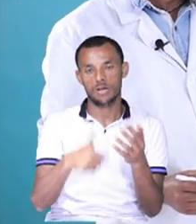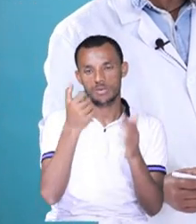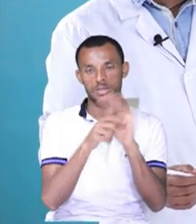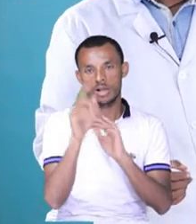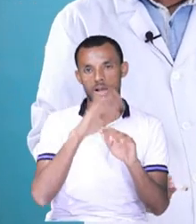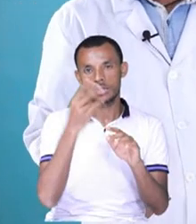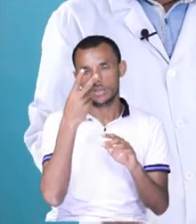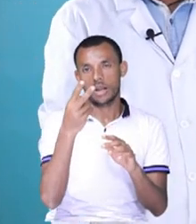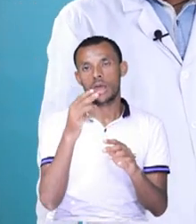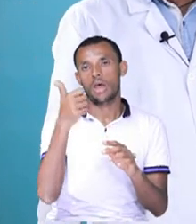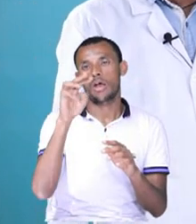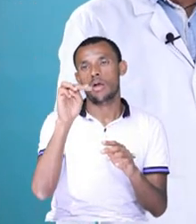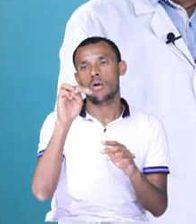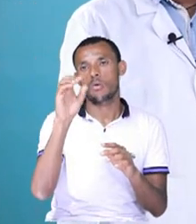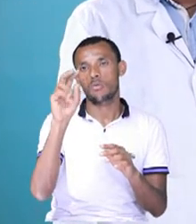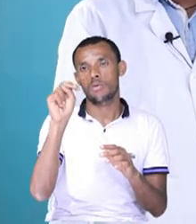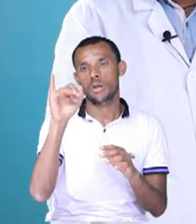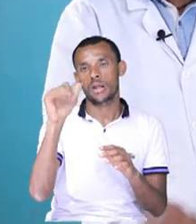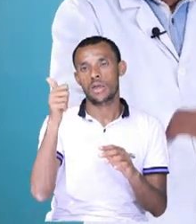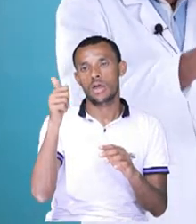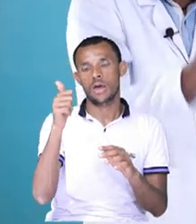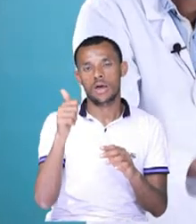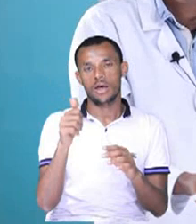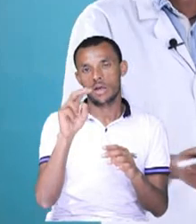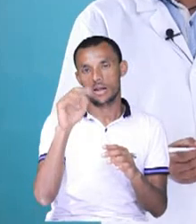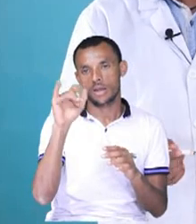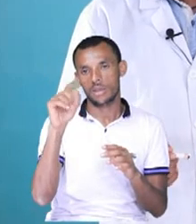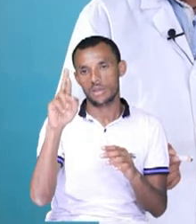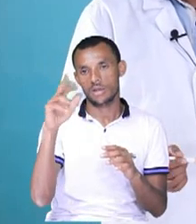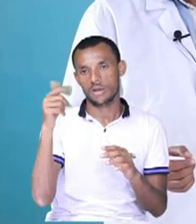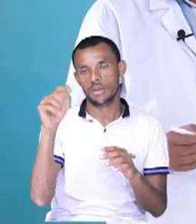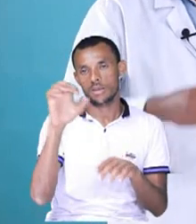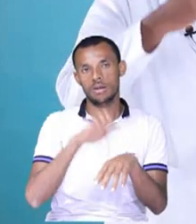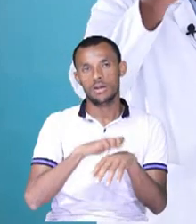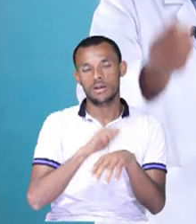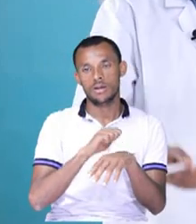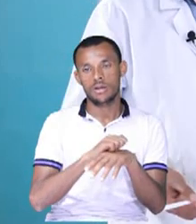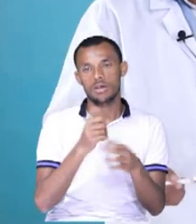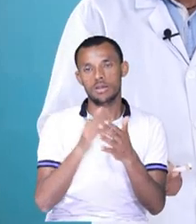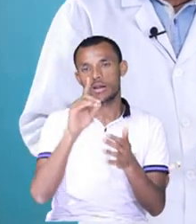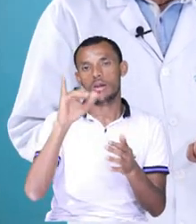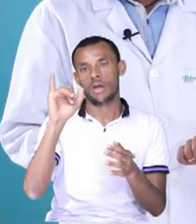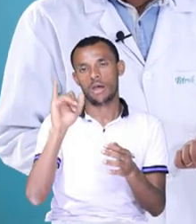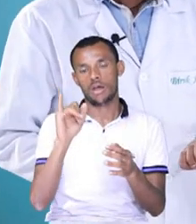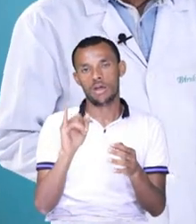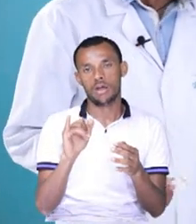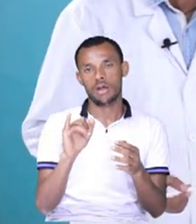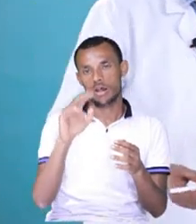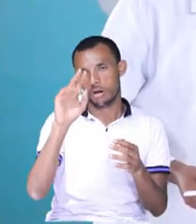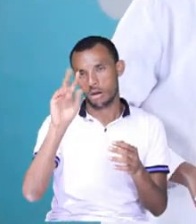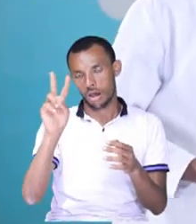example, ammonium nitrate. Ammonium nitrate is solid. Ammonium nitrate, it gives what? Dinitrogen